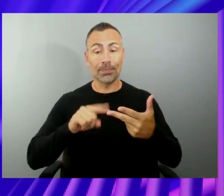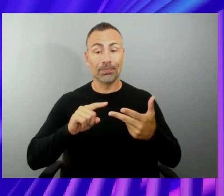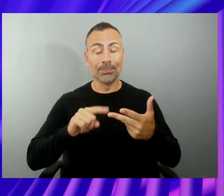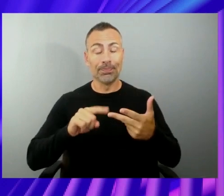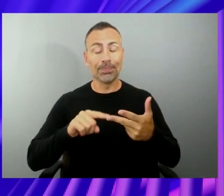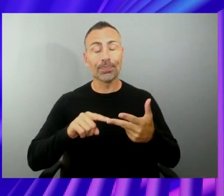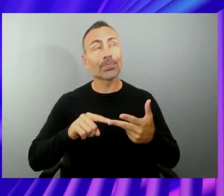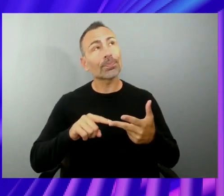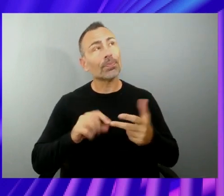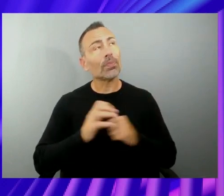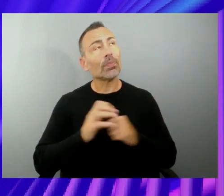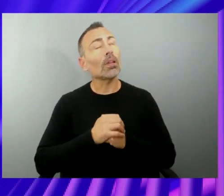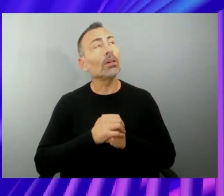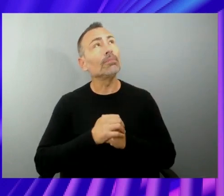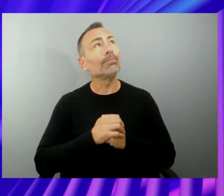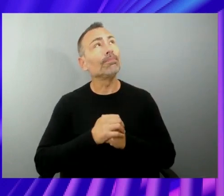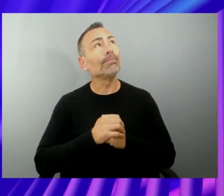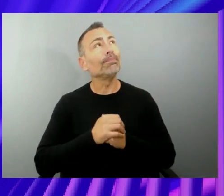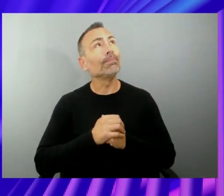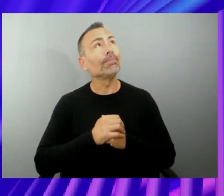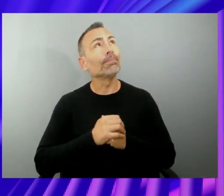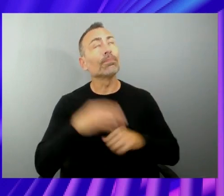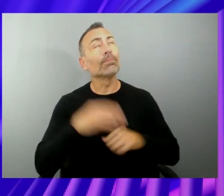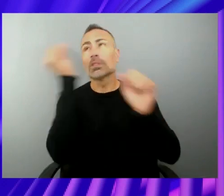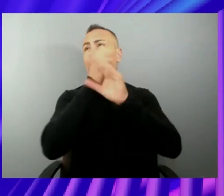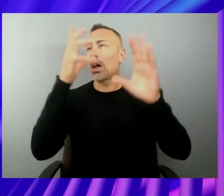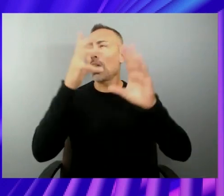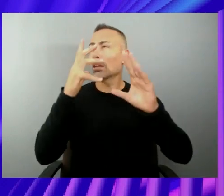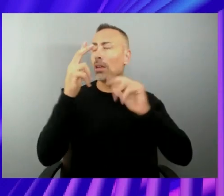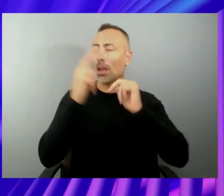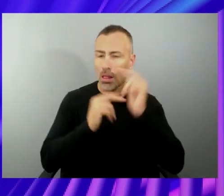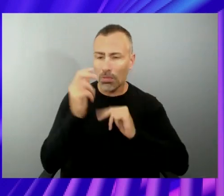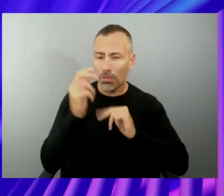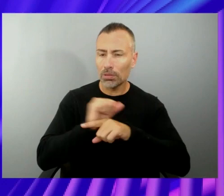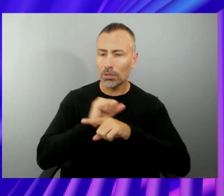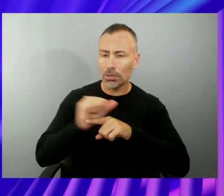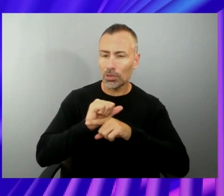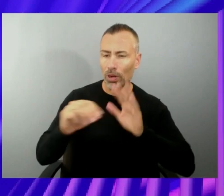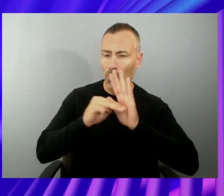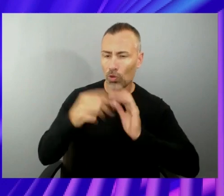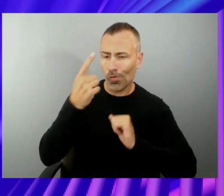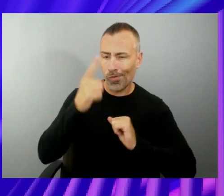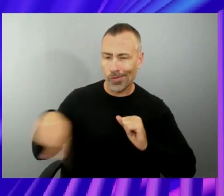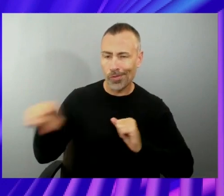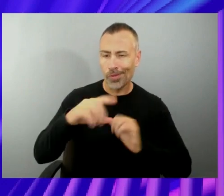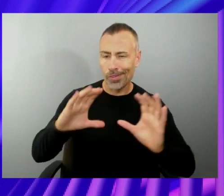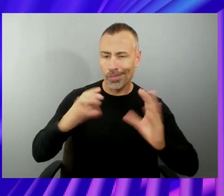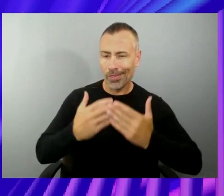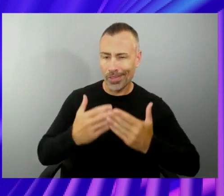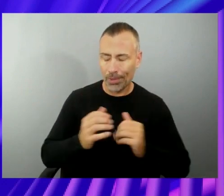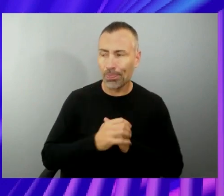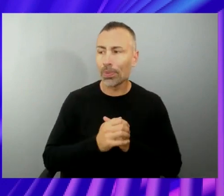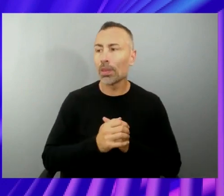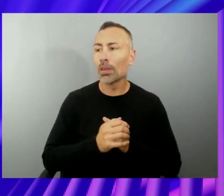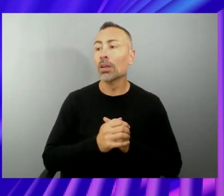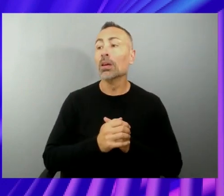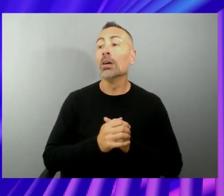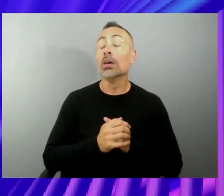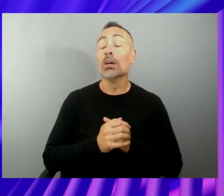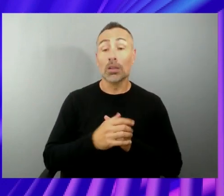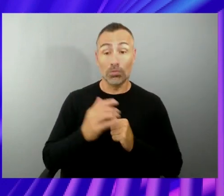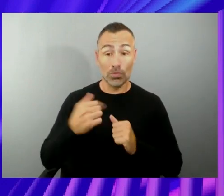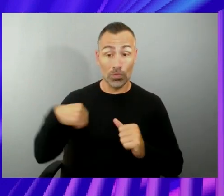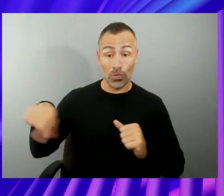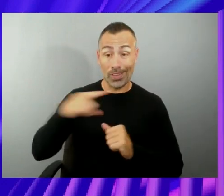this idea of building these training modules for our team of responders, and then as we were watching these modules kind